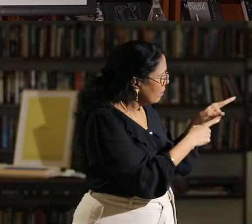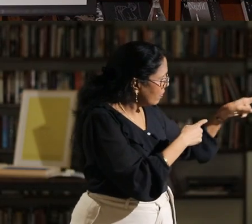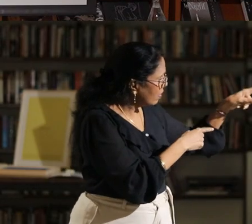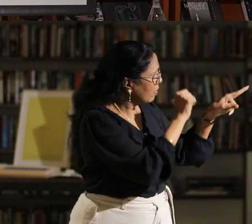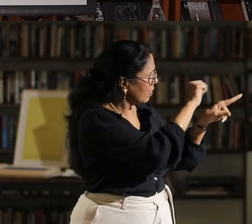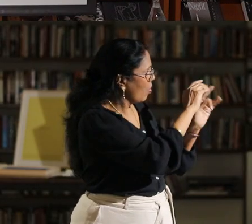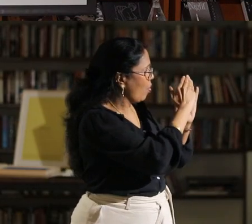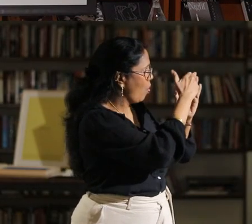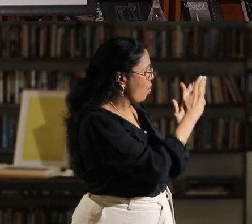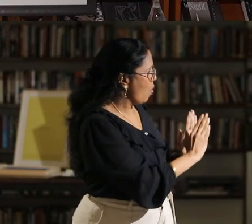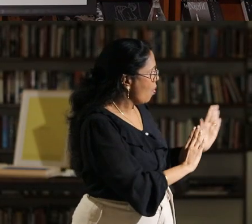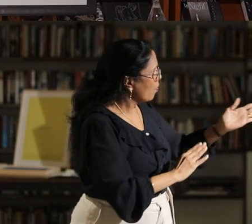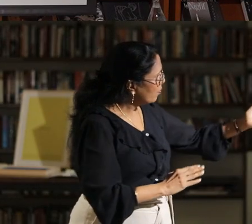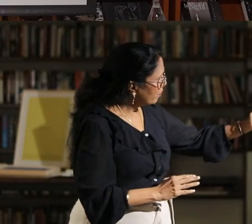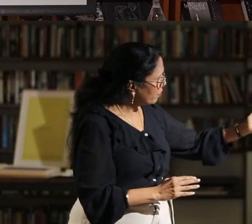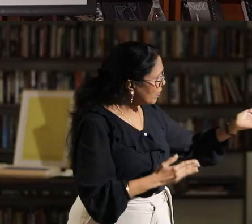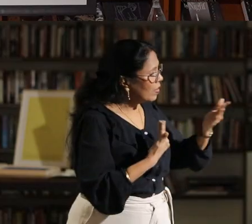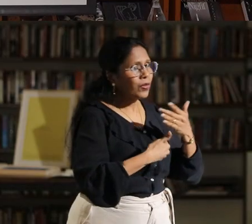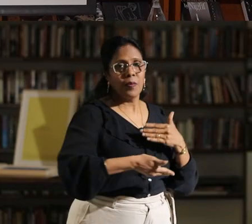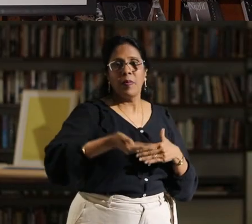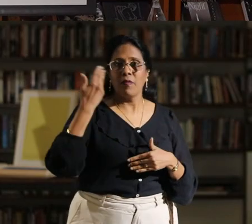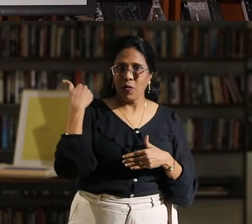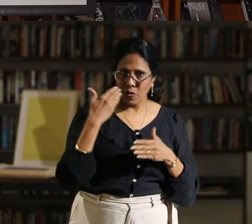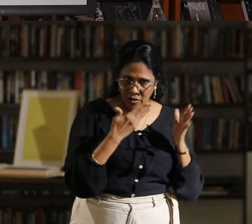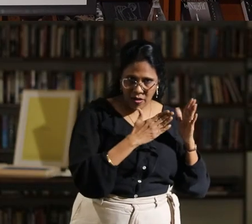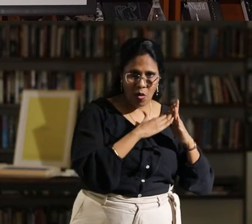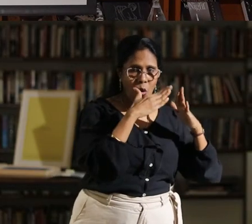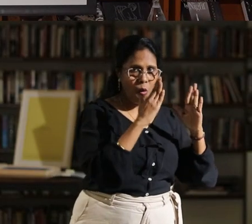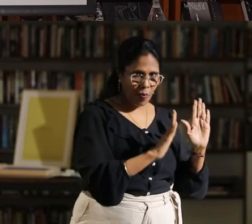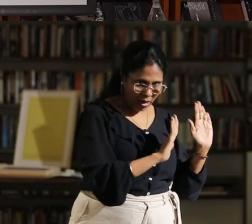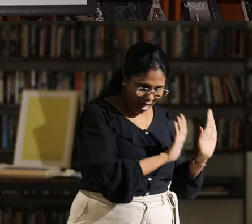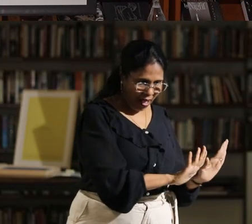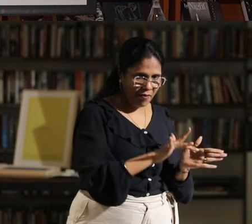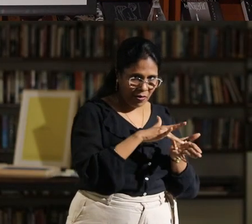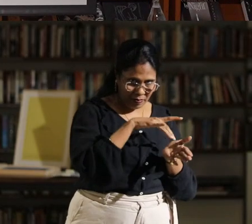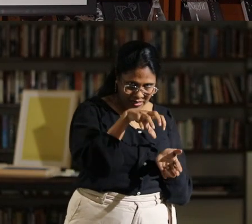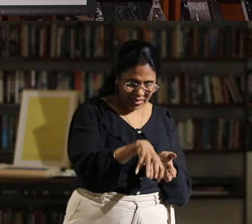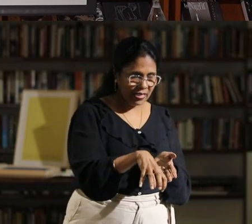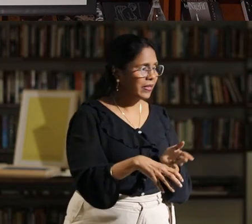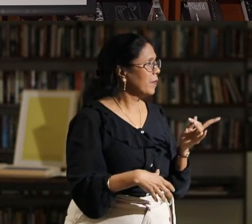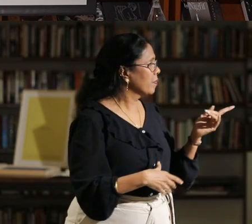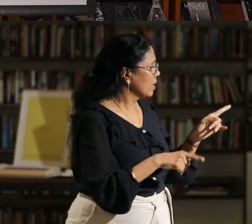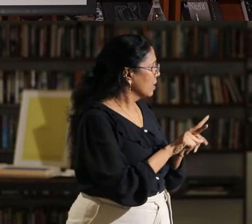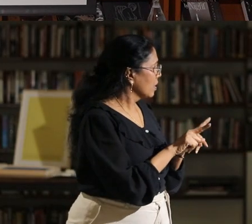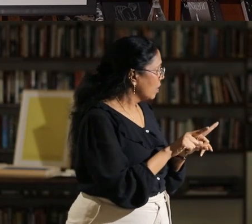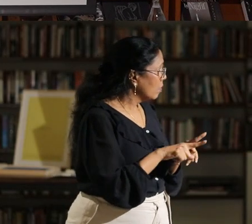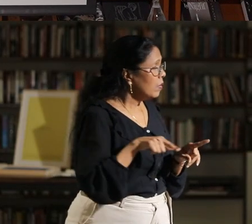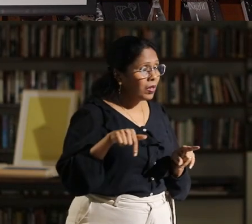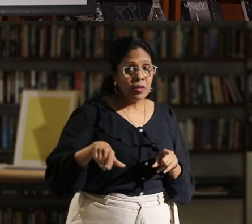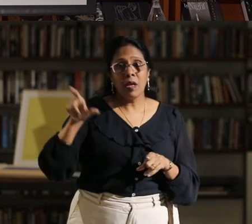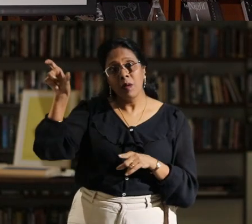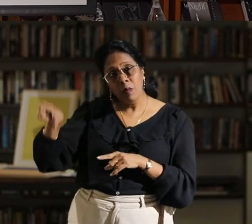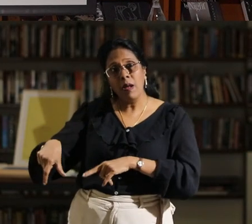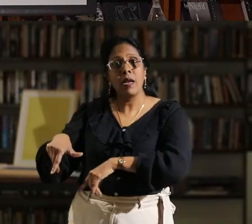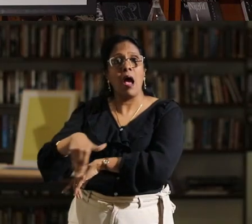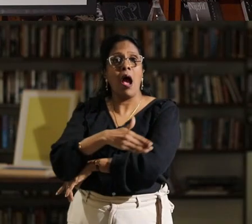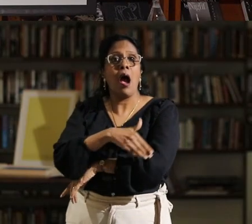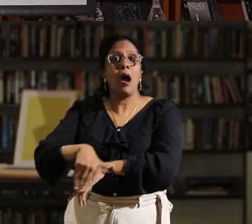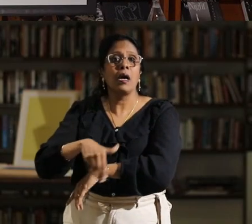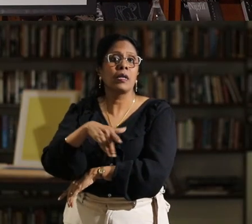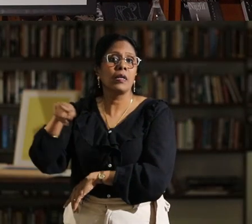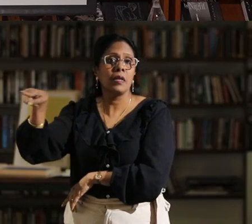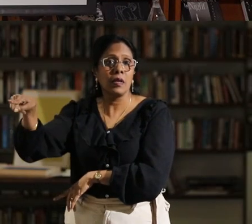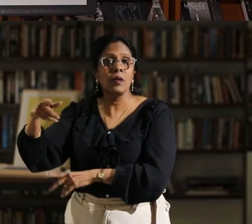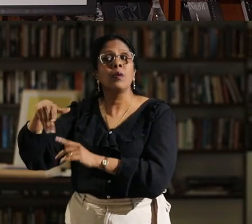and a former resident. There was a local architect who lived there who gave us a map